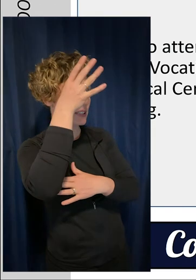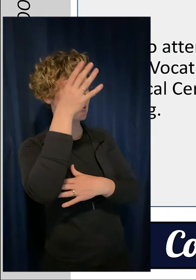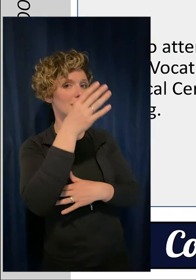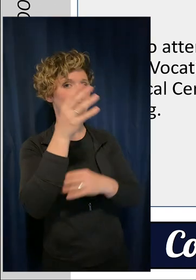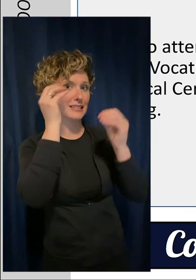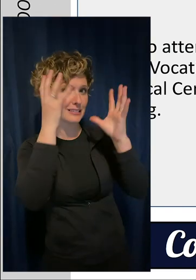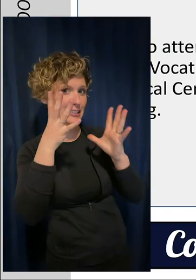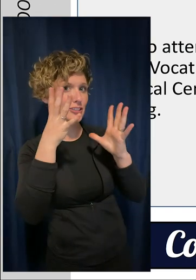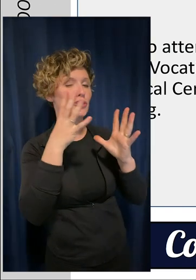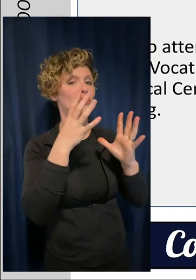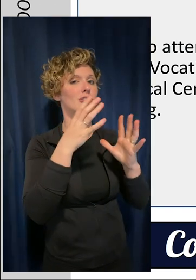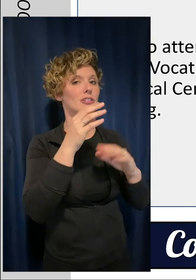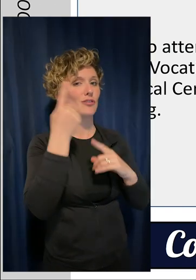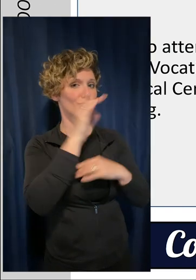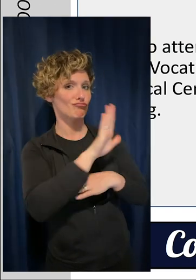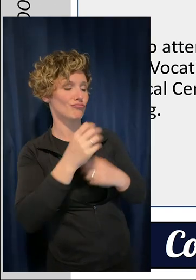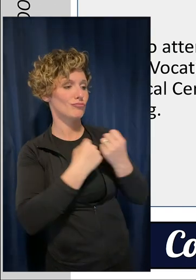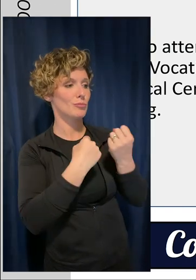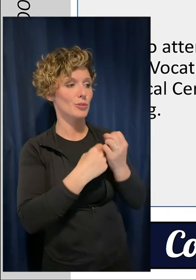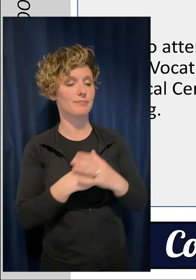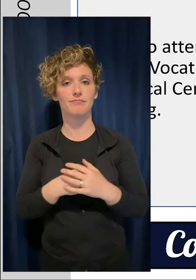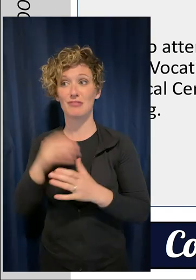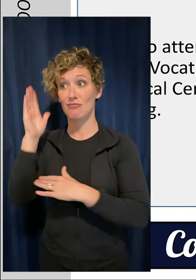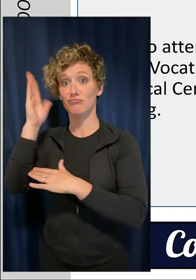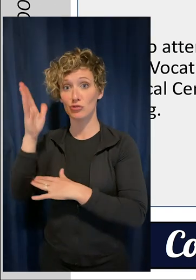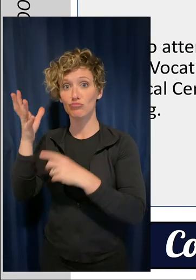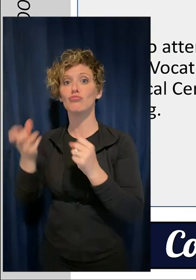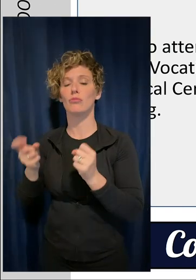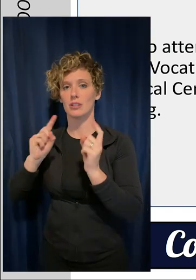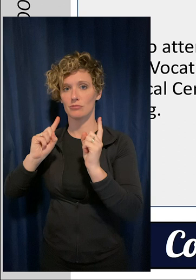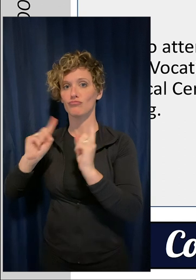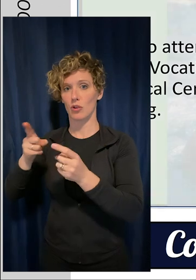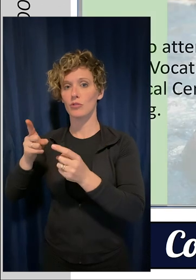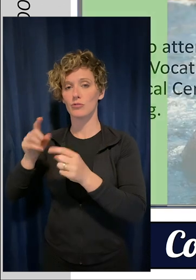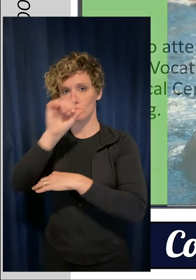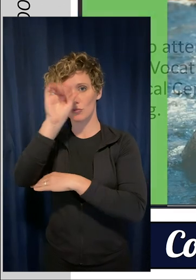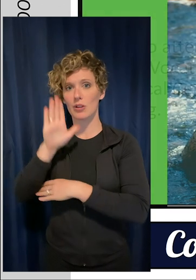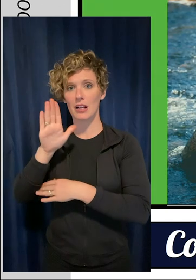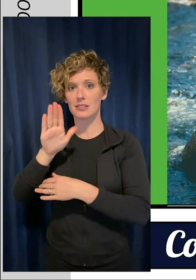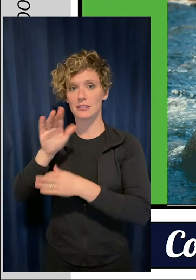Orion plans to attend the Alaska Vocational Technical Center for welding.